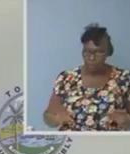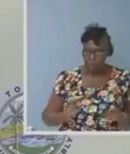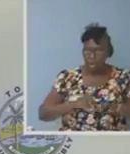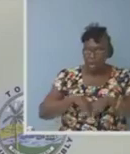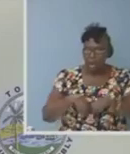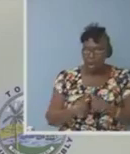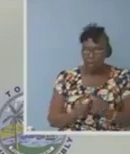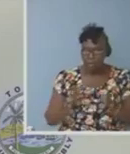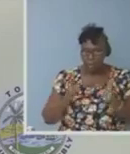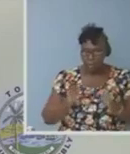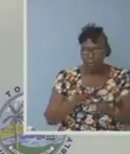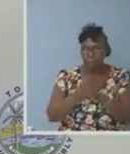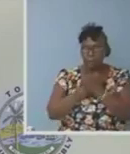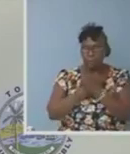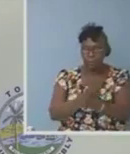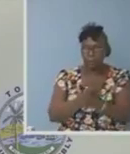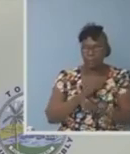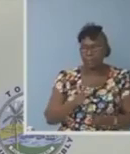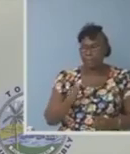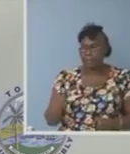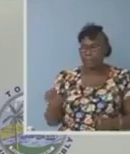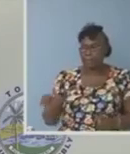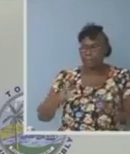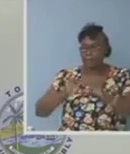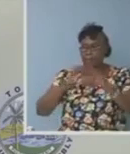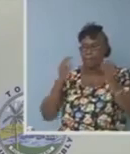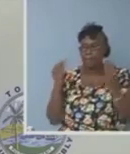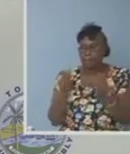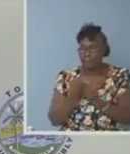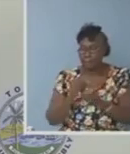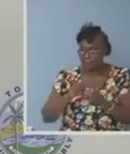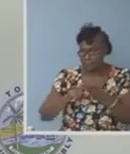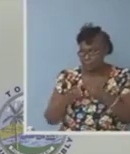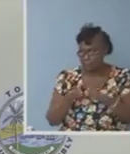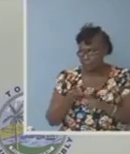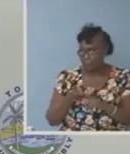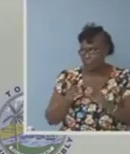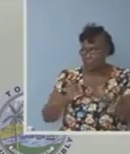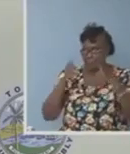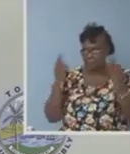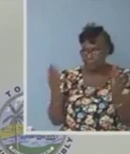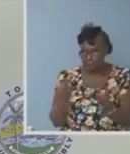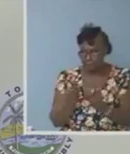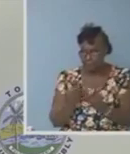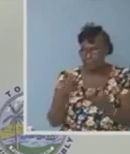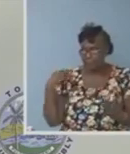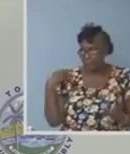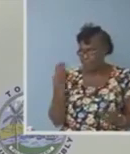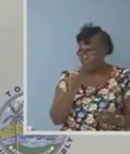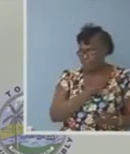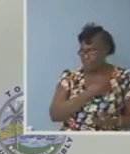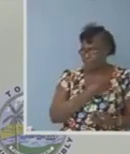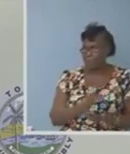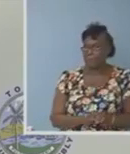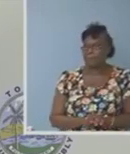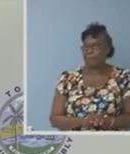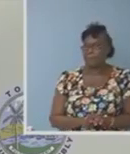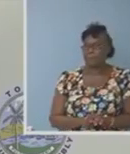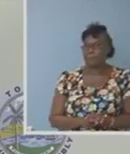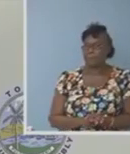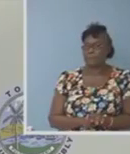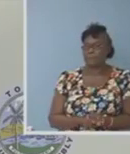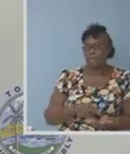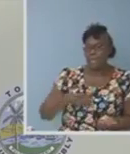they can protect themselves, their classmates, and their family members. As far as improved